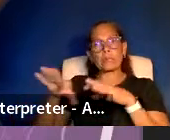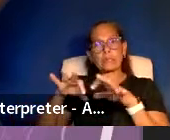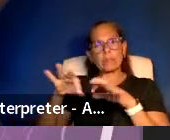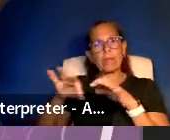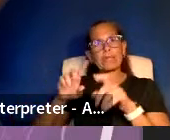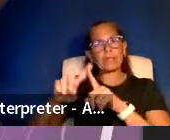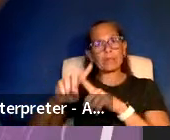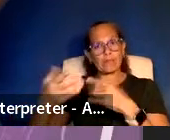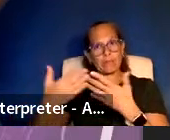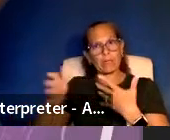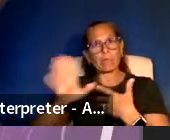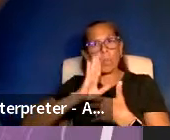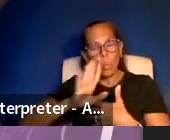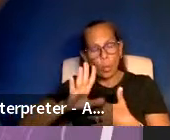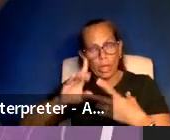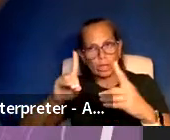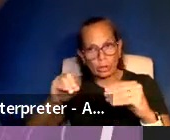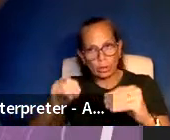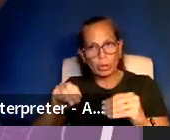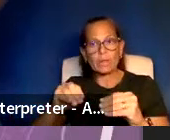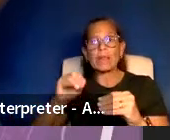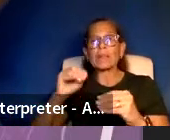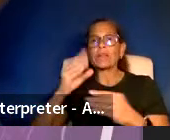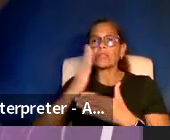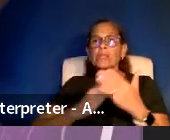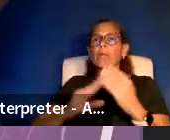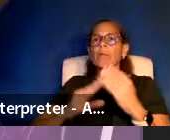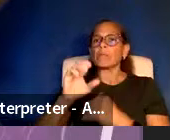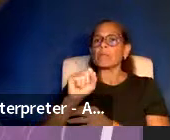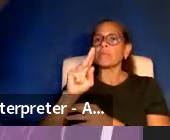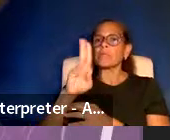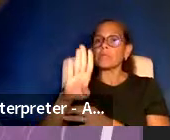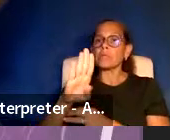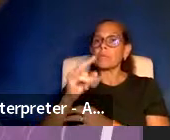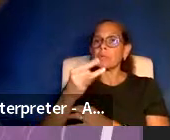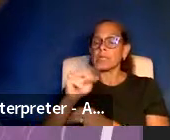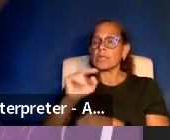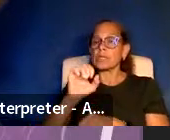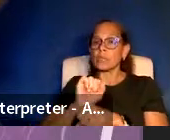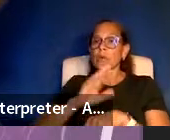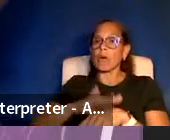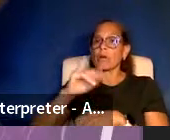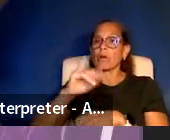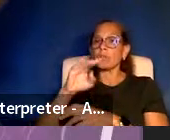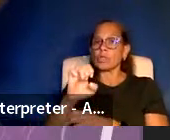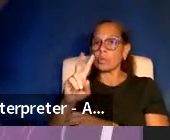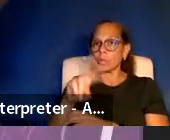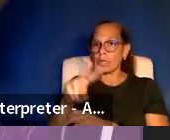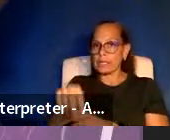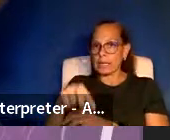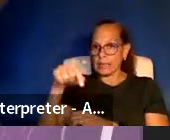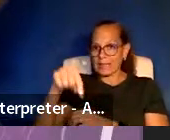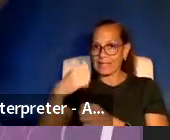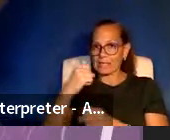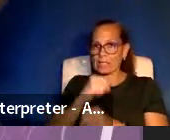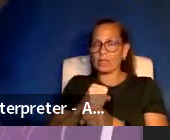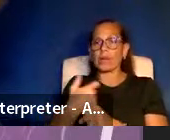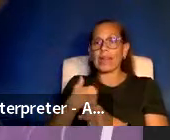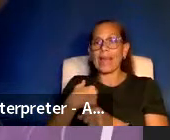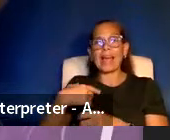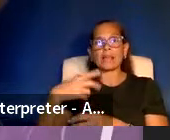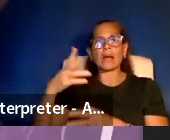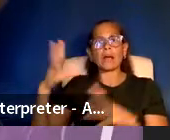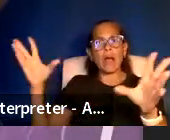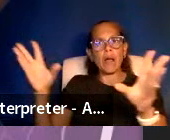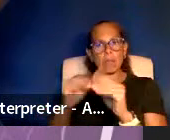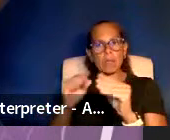need to do as part of that work. There's some substation work. They had on June 22nd of this past year, they had a hearing over in the Hutchinson